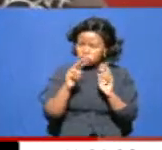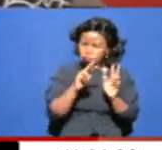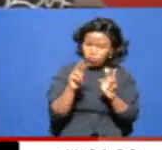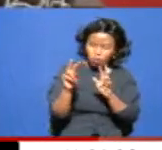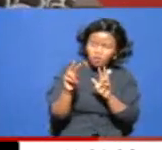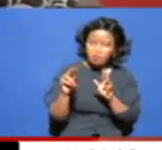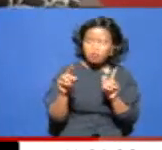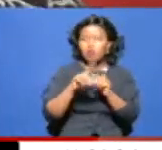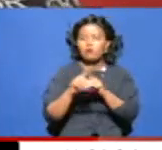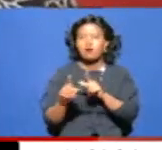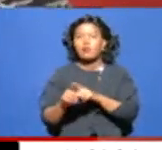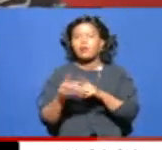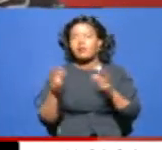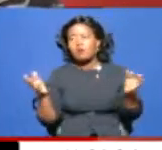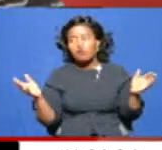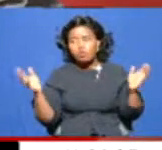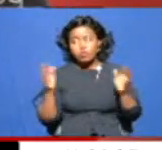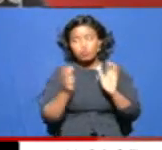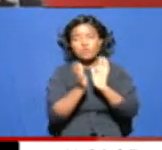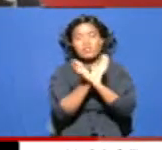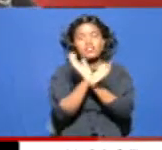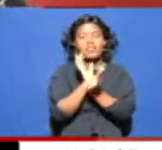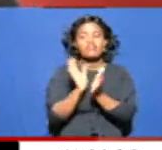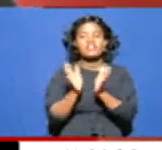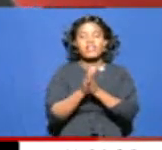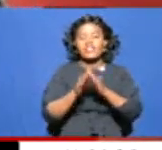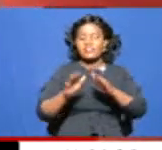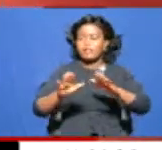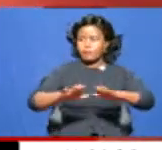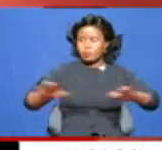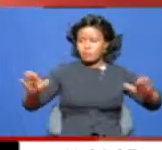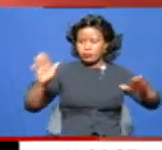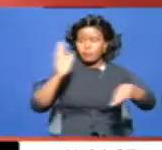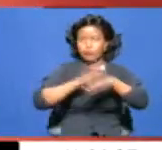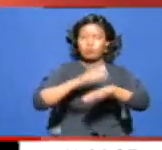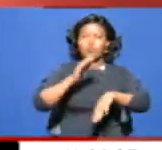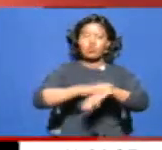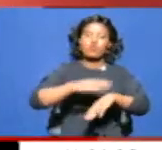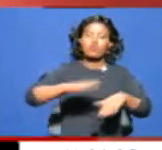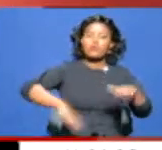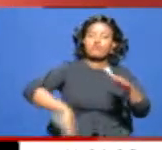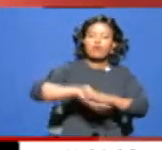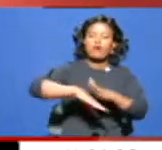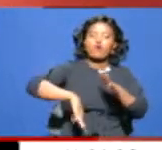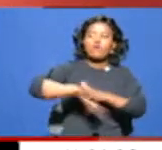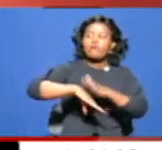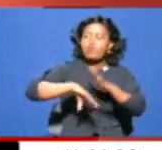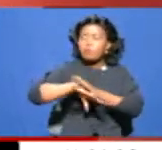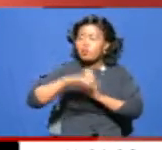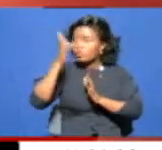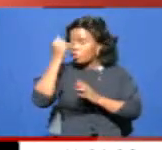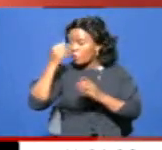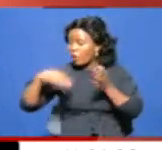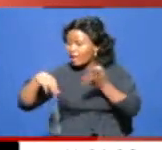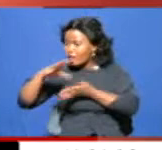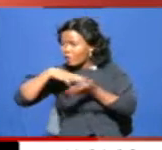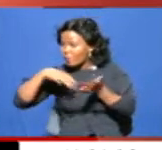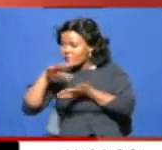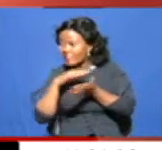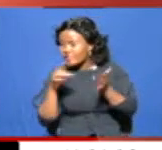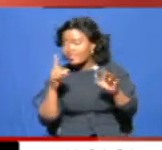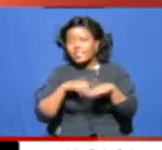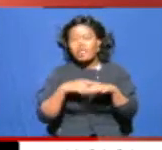the pitch and the surface is very, very, very, very good for football. Why are we complicating matters when we don't have the resources? That is the problem we